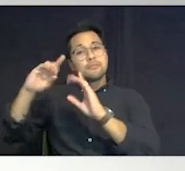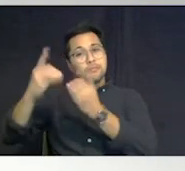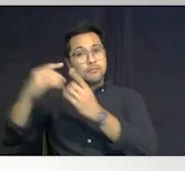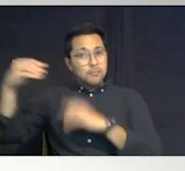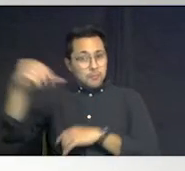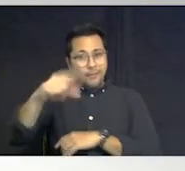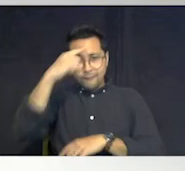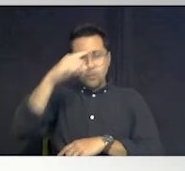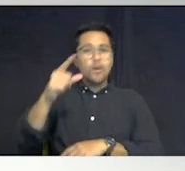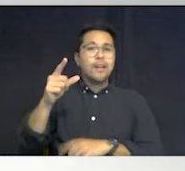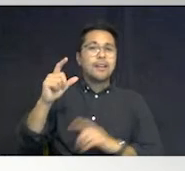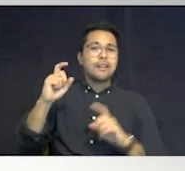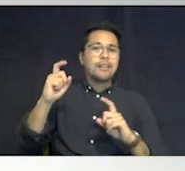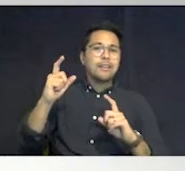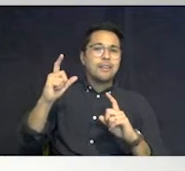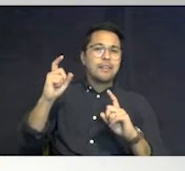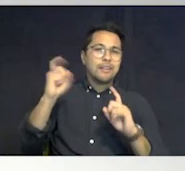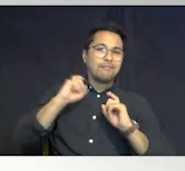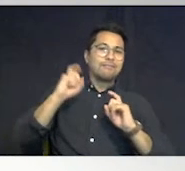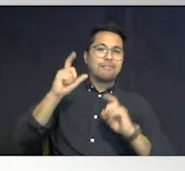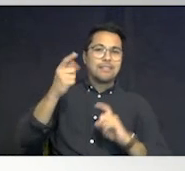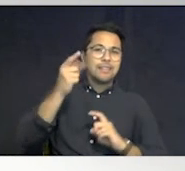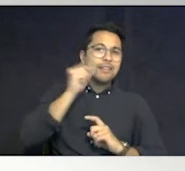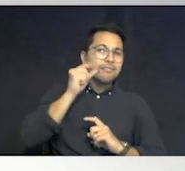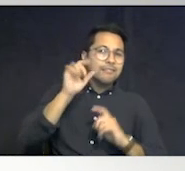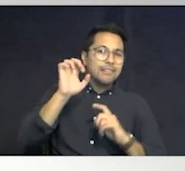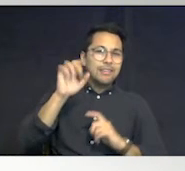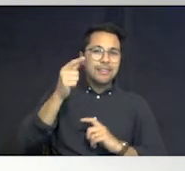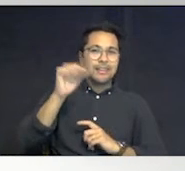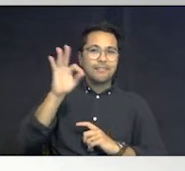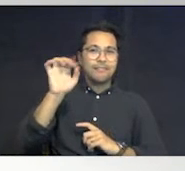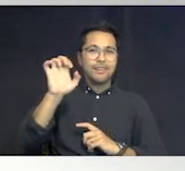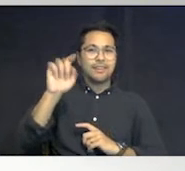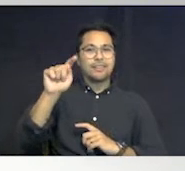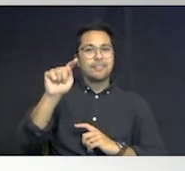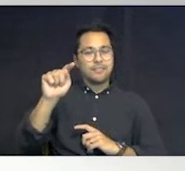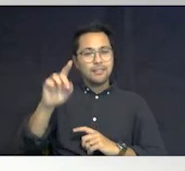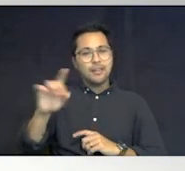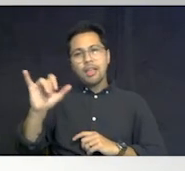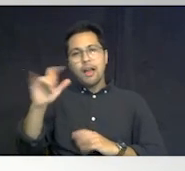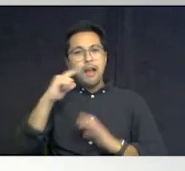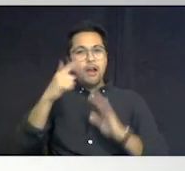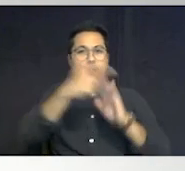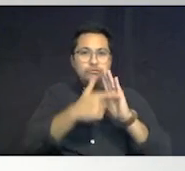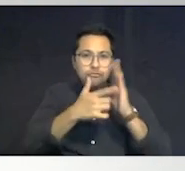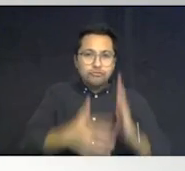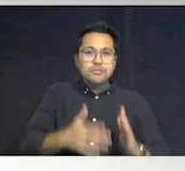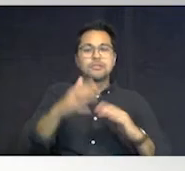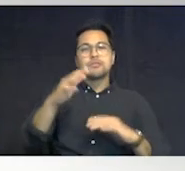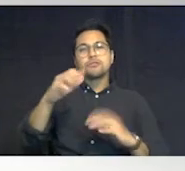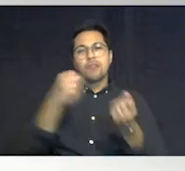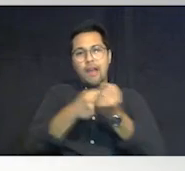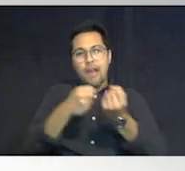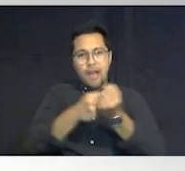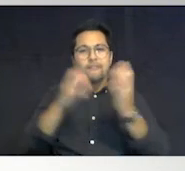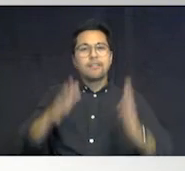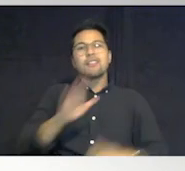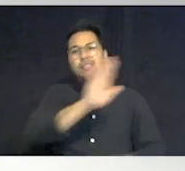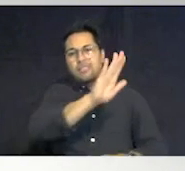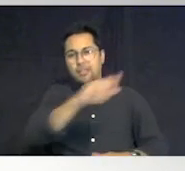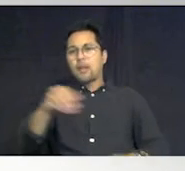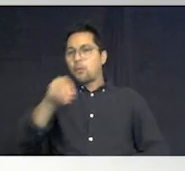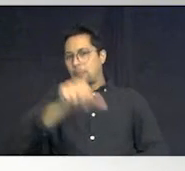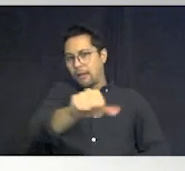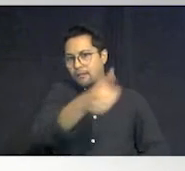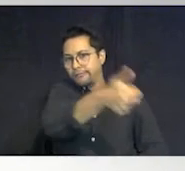mediation, and each party is responsible for any additional individual expenses such as attorneys or advocates. A